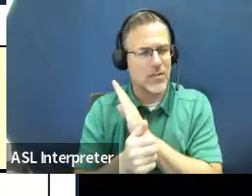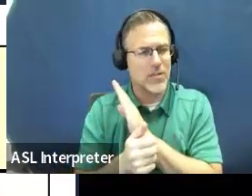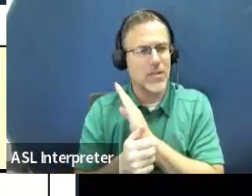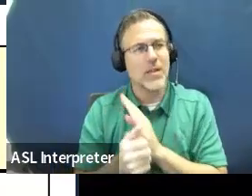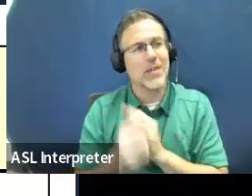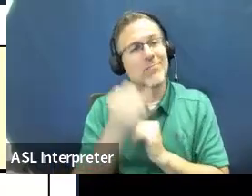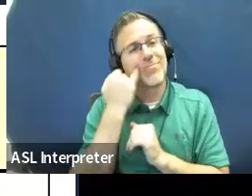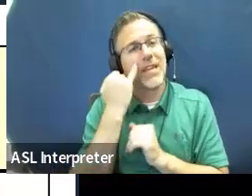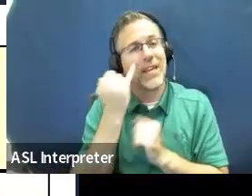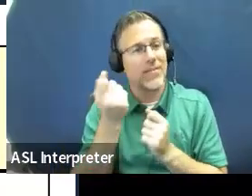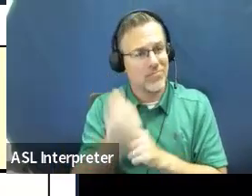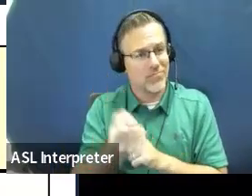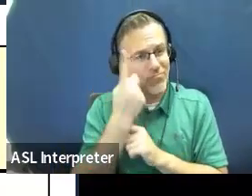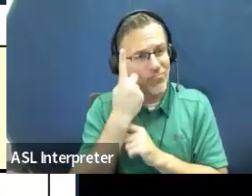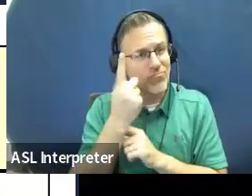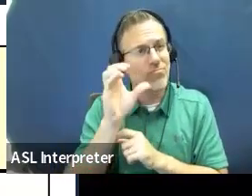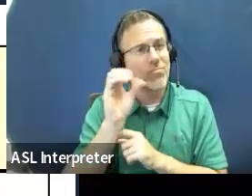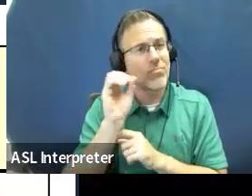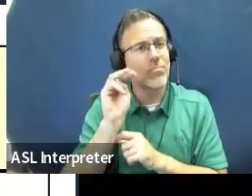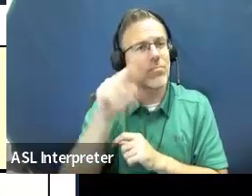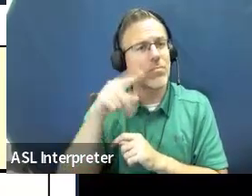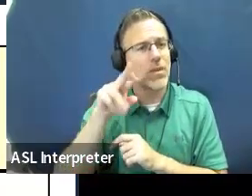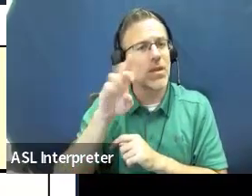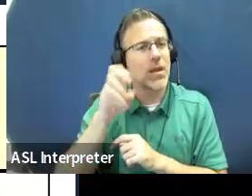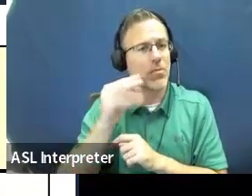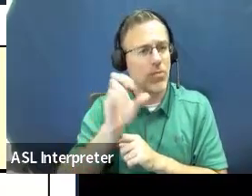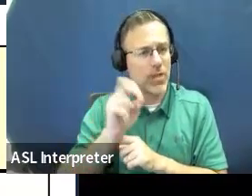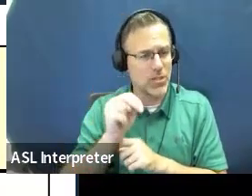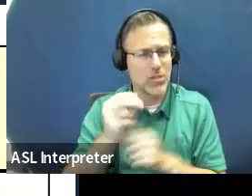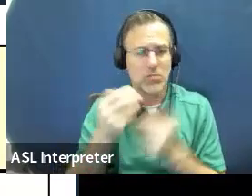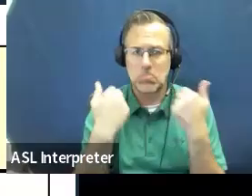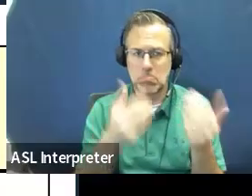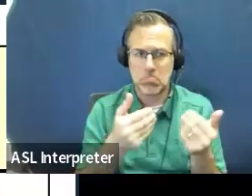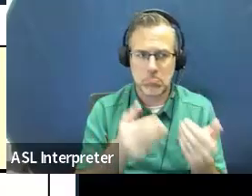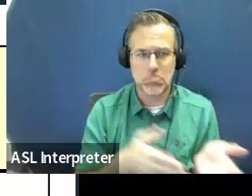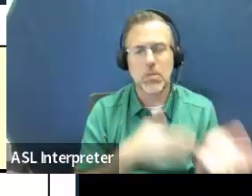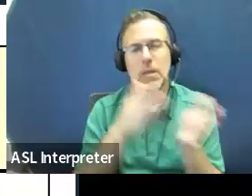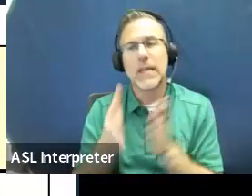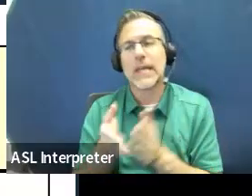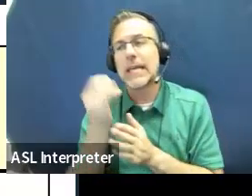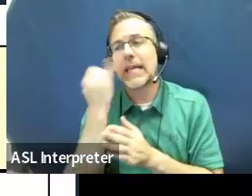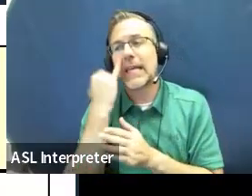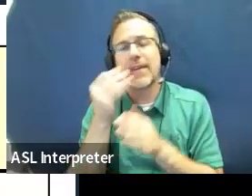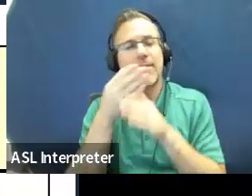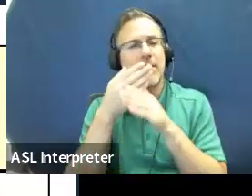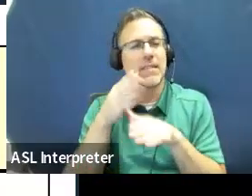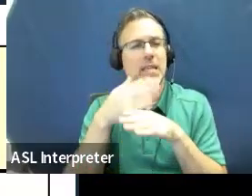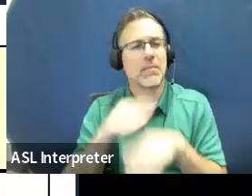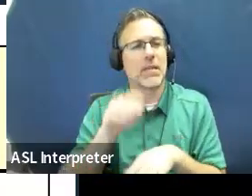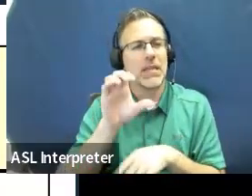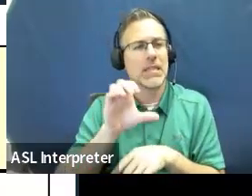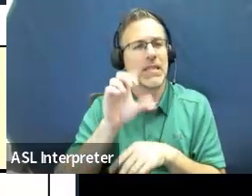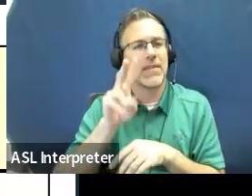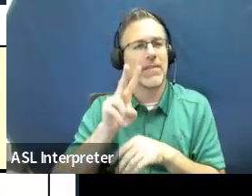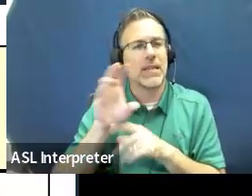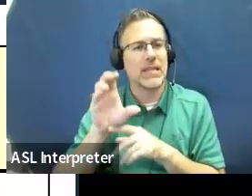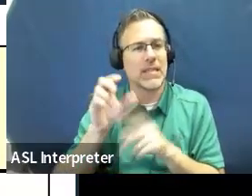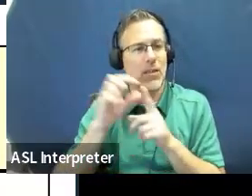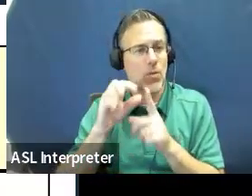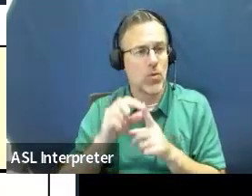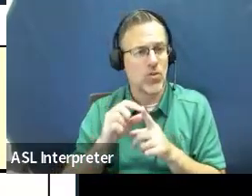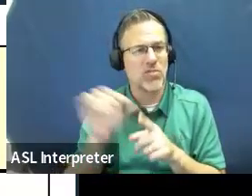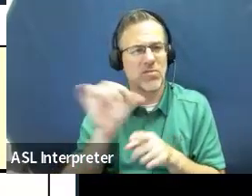it's comprehension you want them to focus on, write it around that. If it's around segmenting the CVC words, like here for